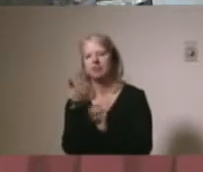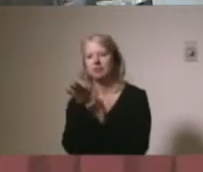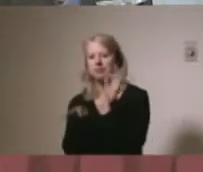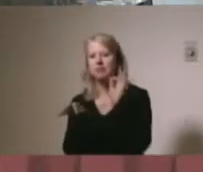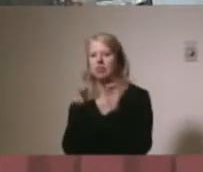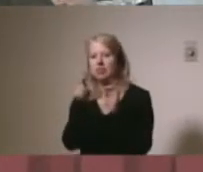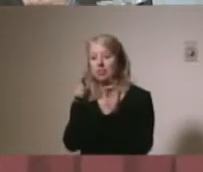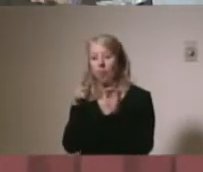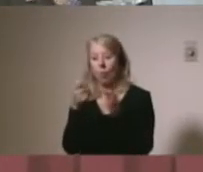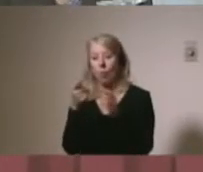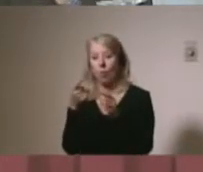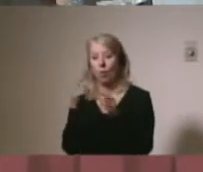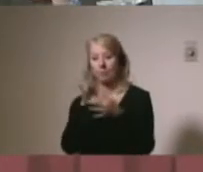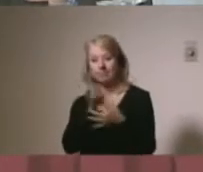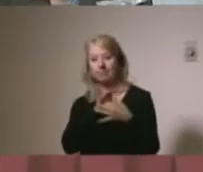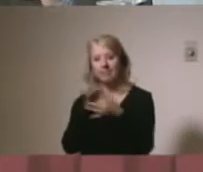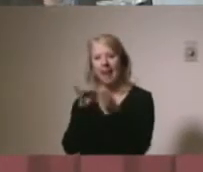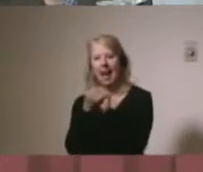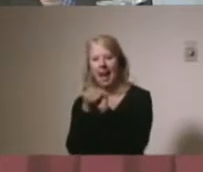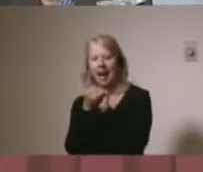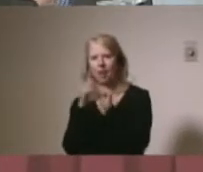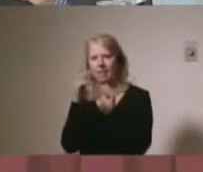simple. It comes down to,